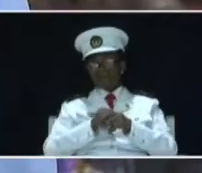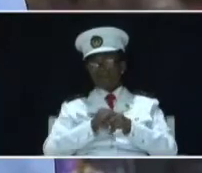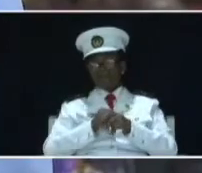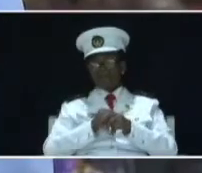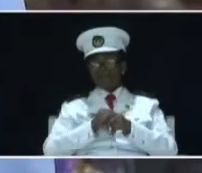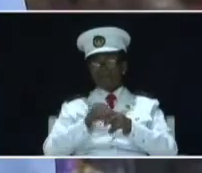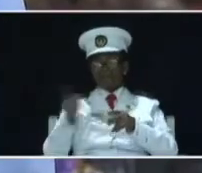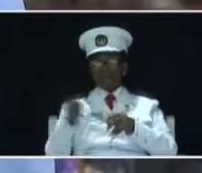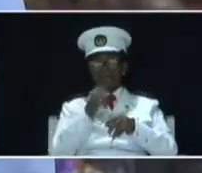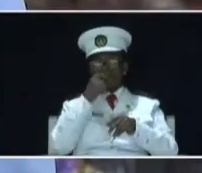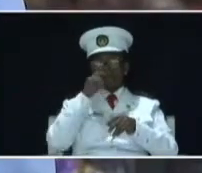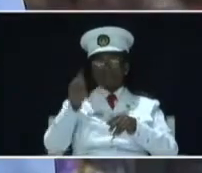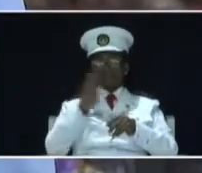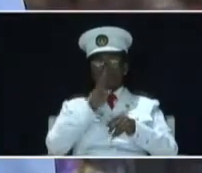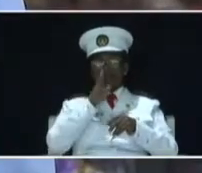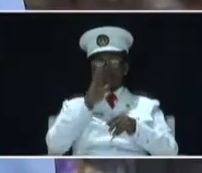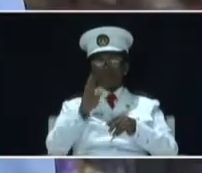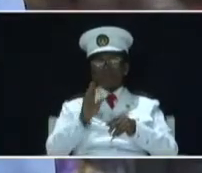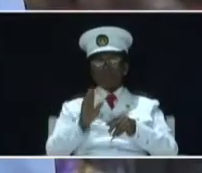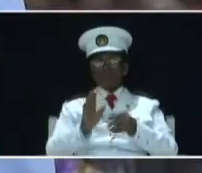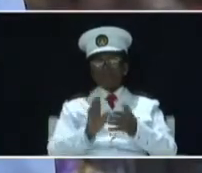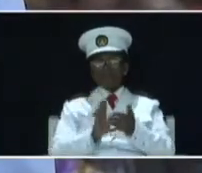You must be trustworthy.